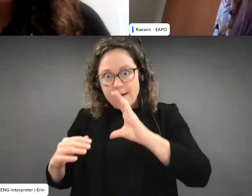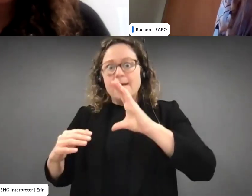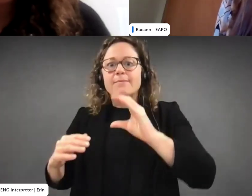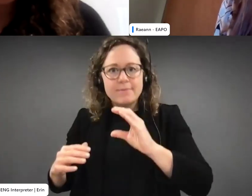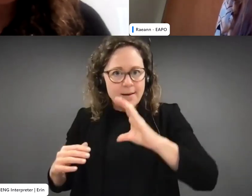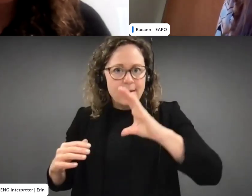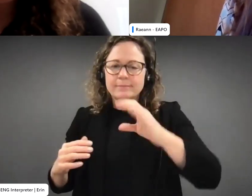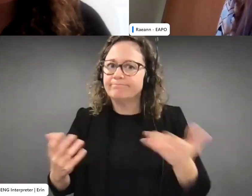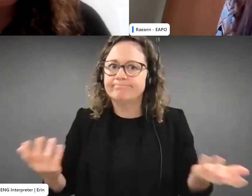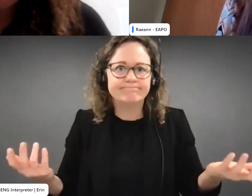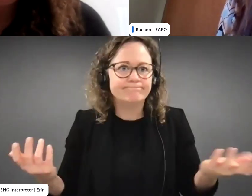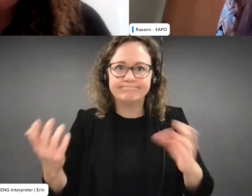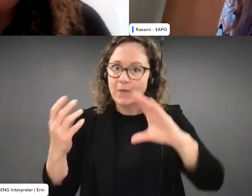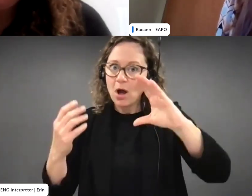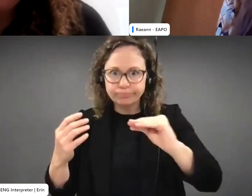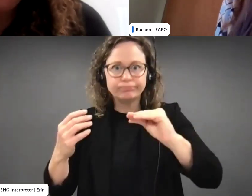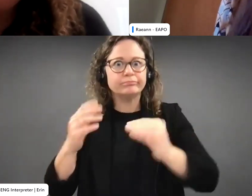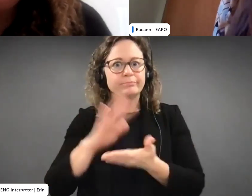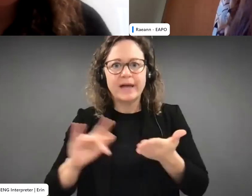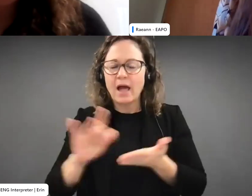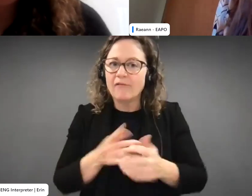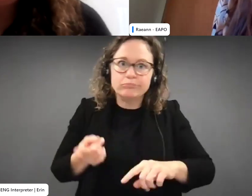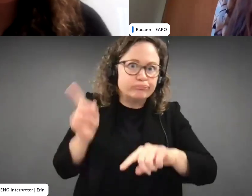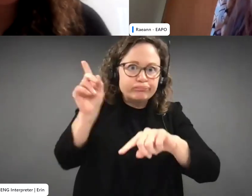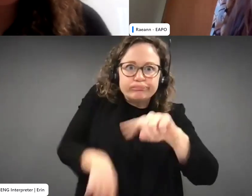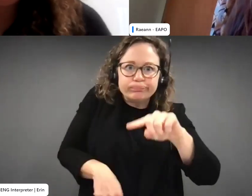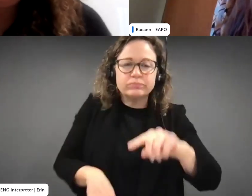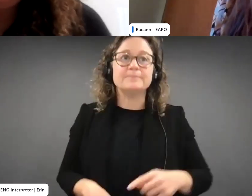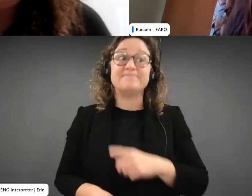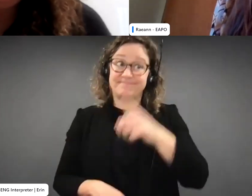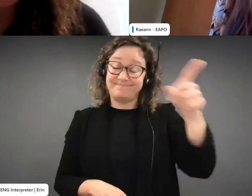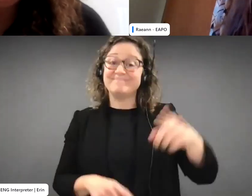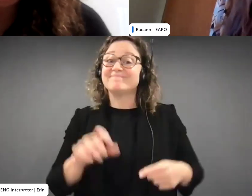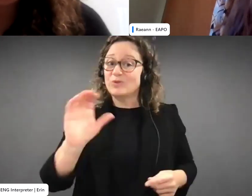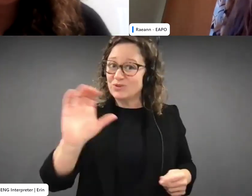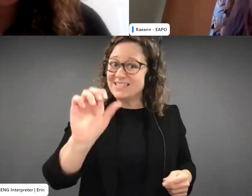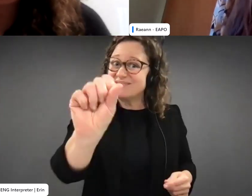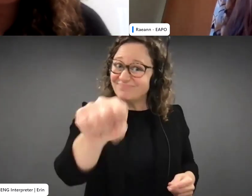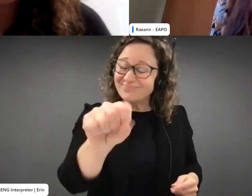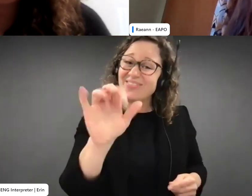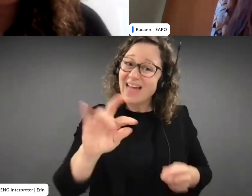principal And amount. that's what That's happens a lot of the time when cash stores are used, that